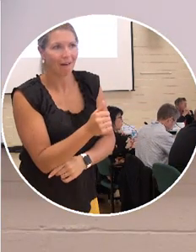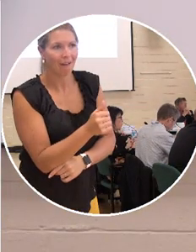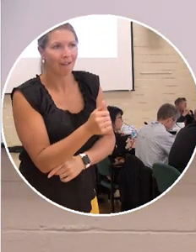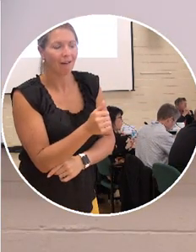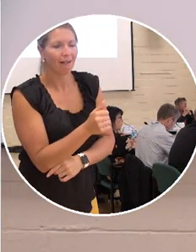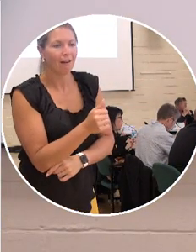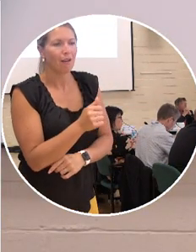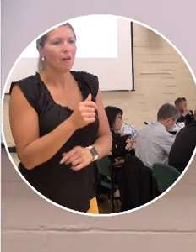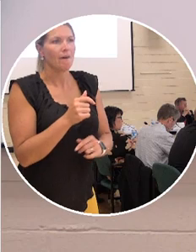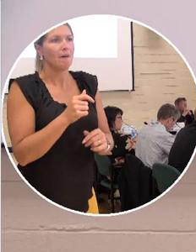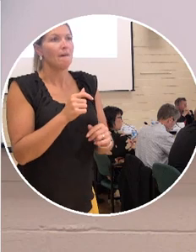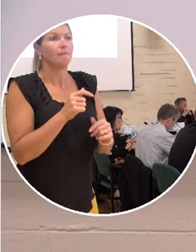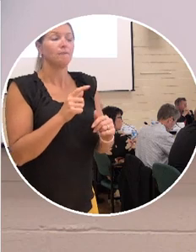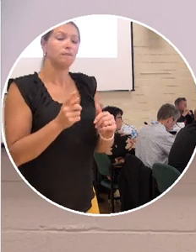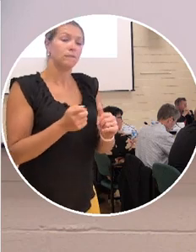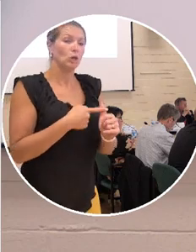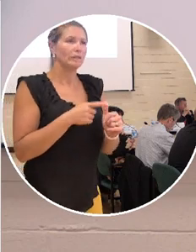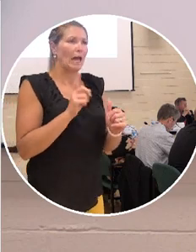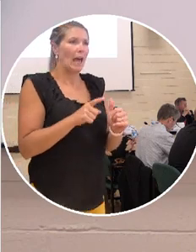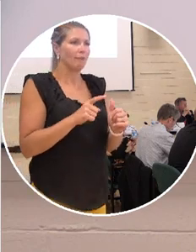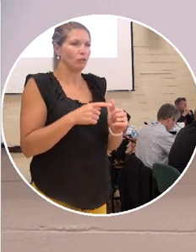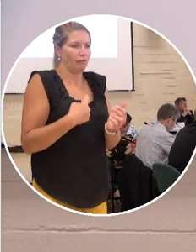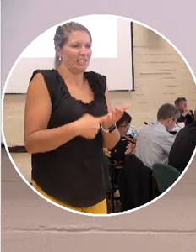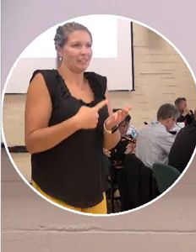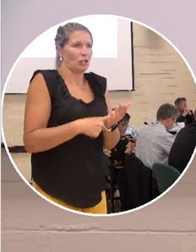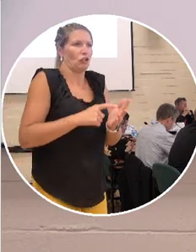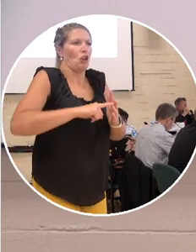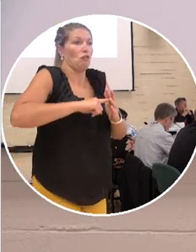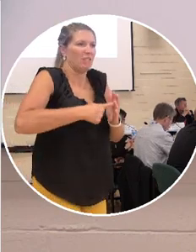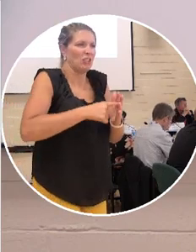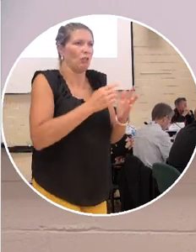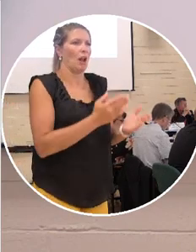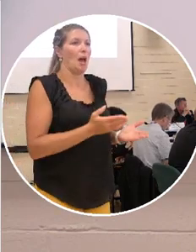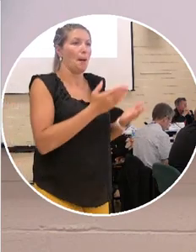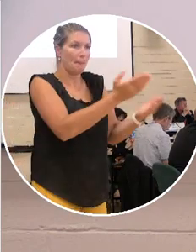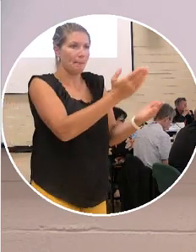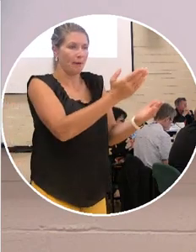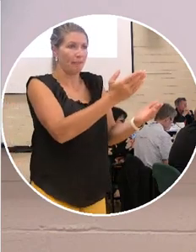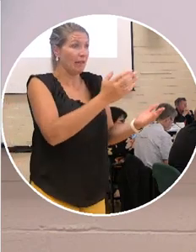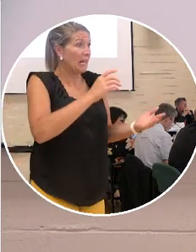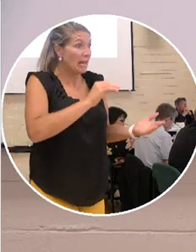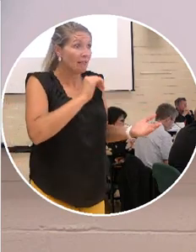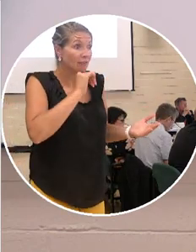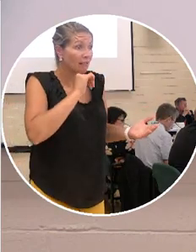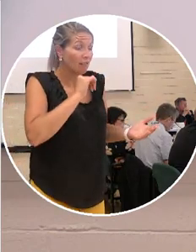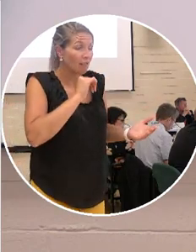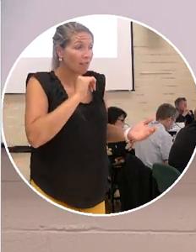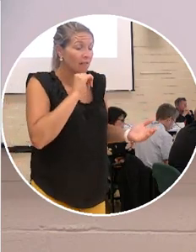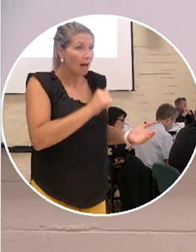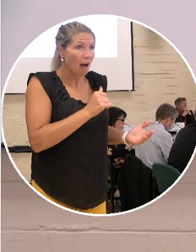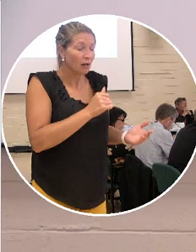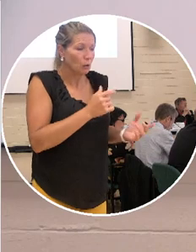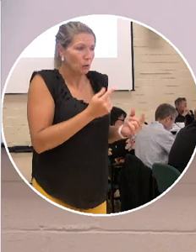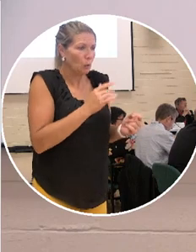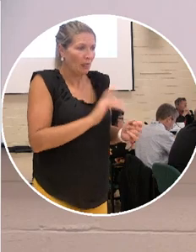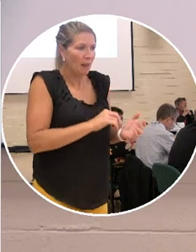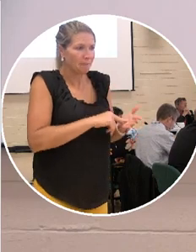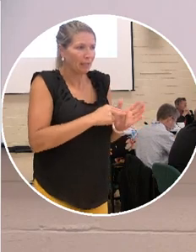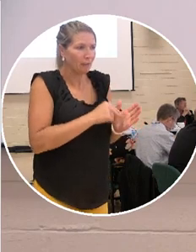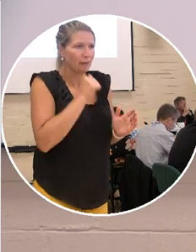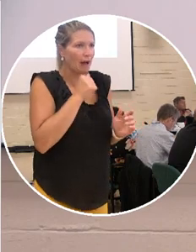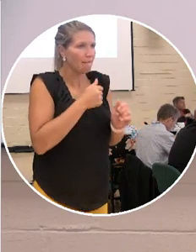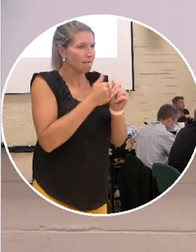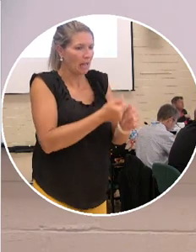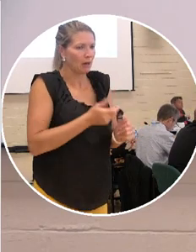time around has to introduce that motion when they speak. If it's not debated then, it's not. We're not following our own rules. It